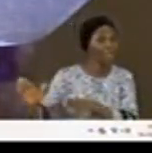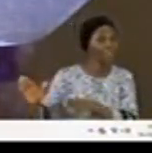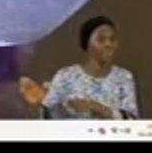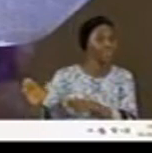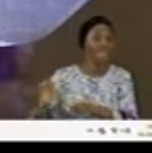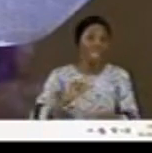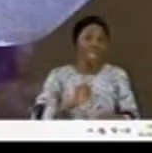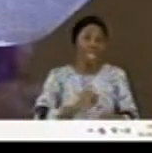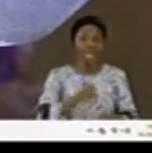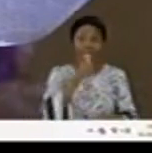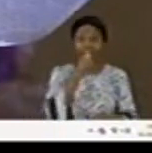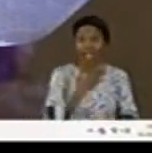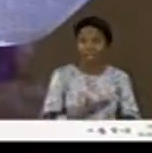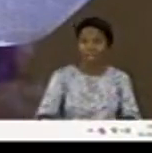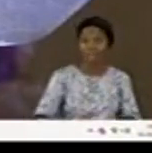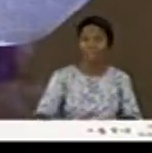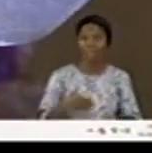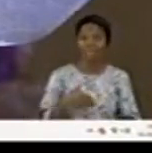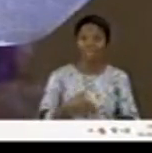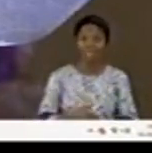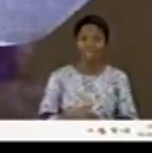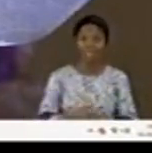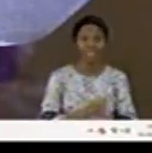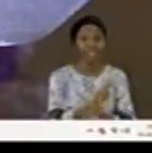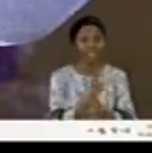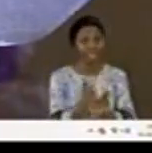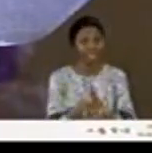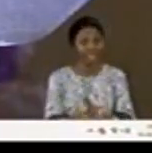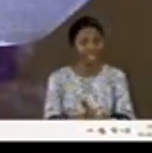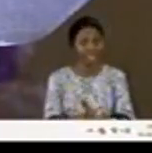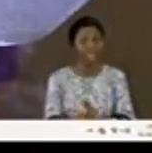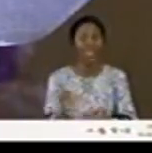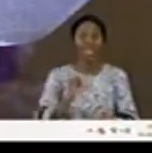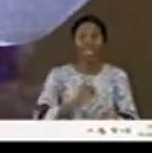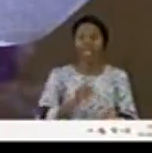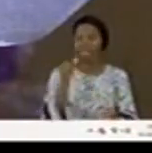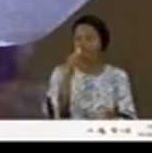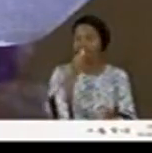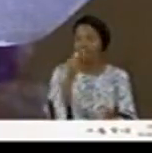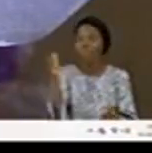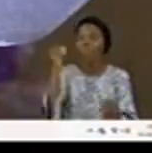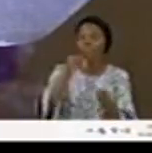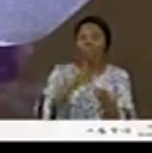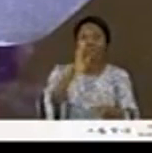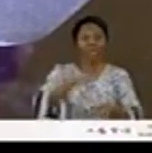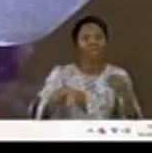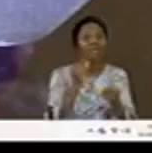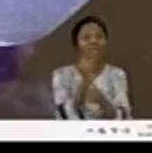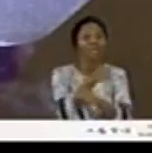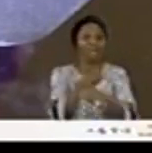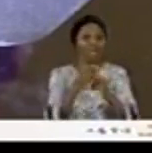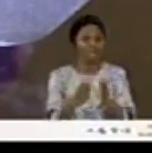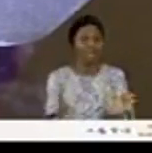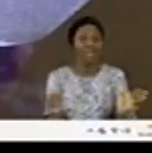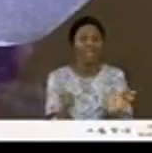born again. More than a conqueror. That's who